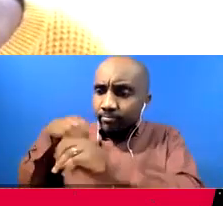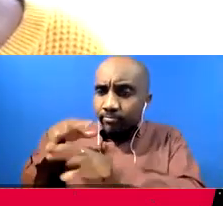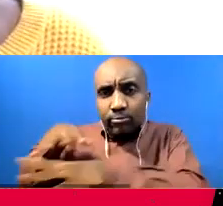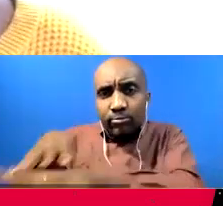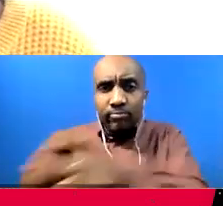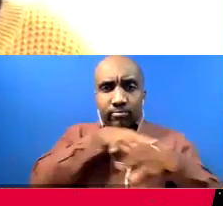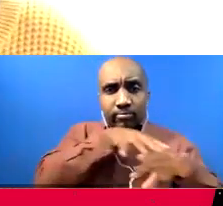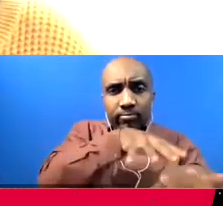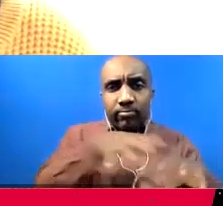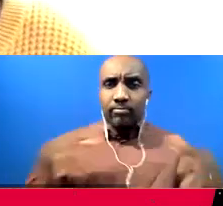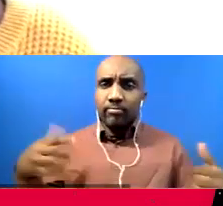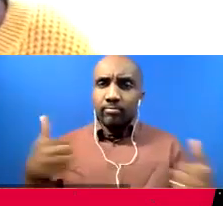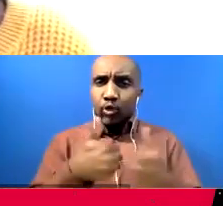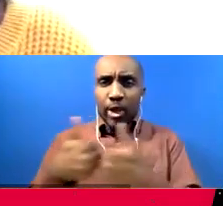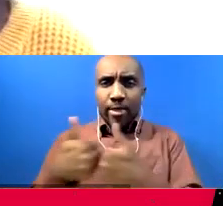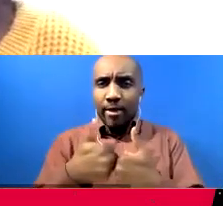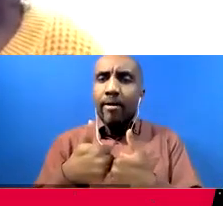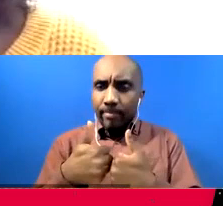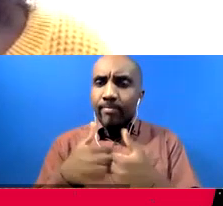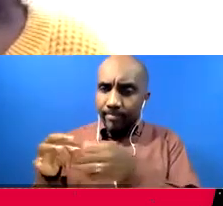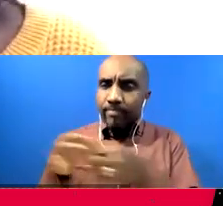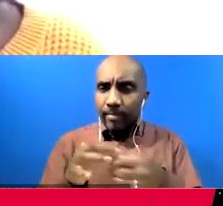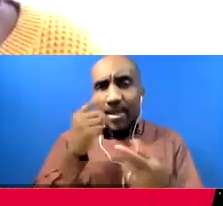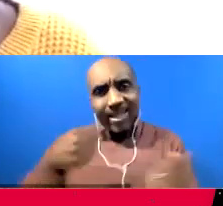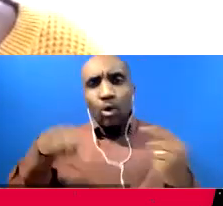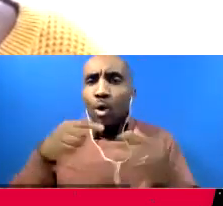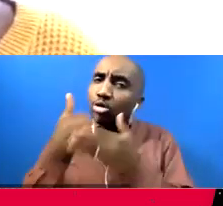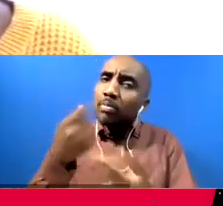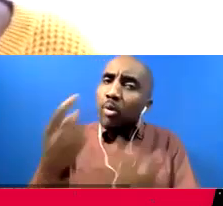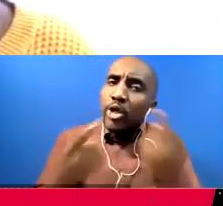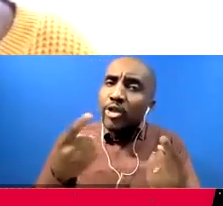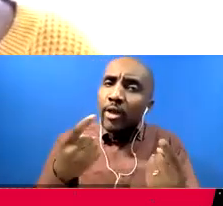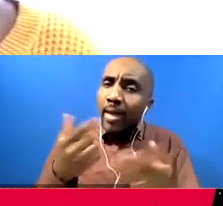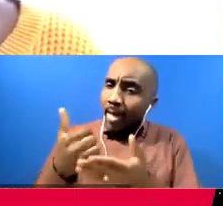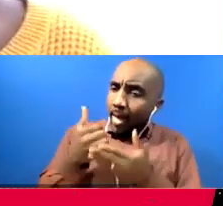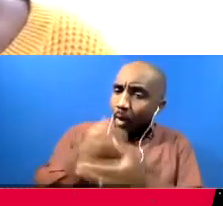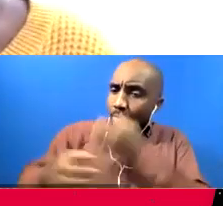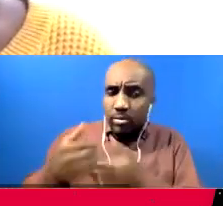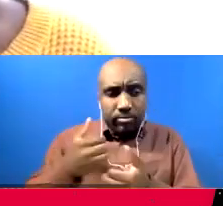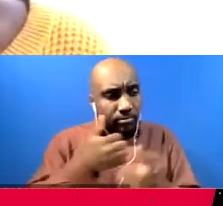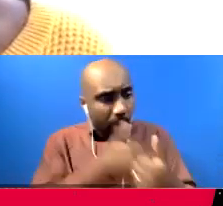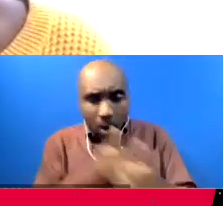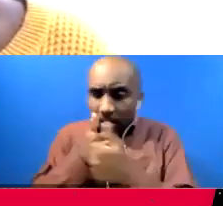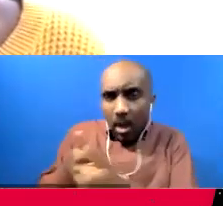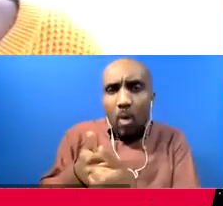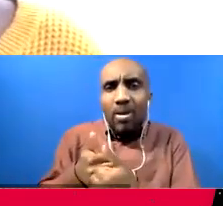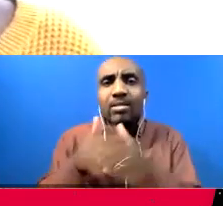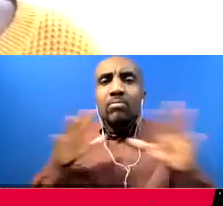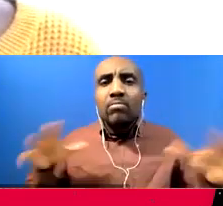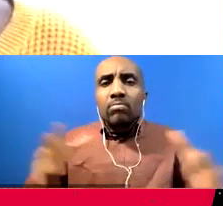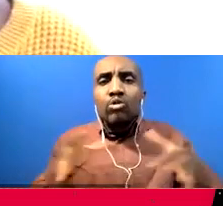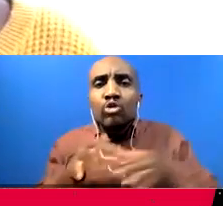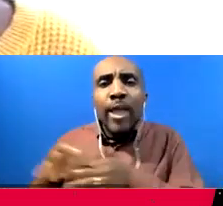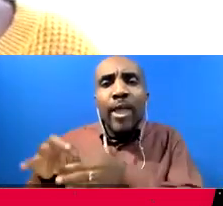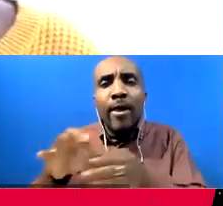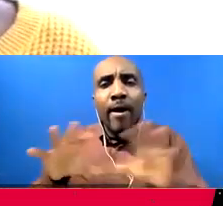I always think that the ideal situation is that we can all stand up for each other's struggles and help one another and make a sort of like massive coalition together.